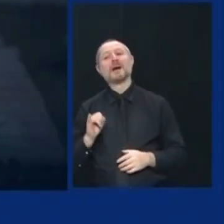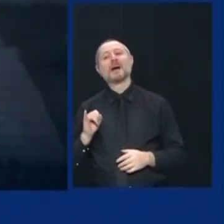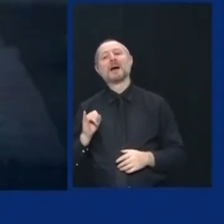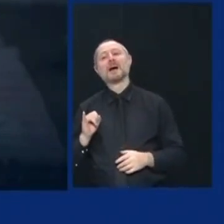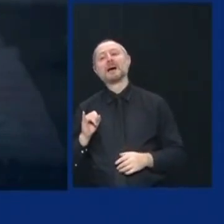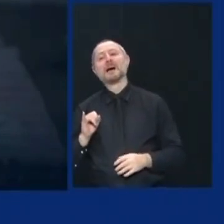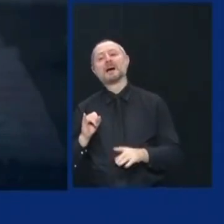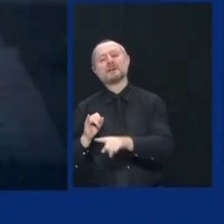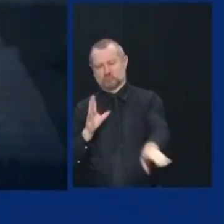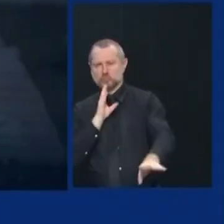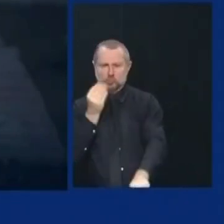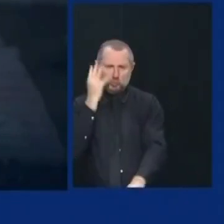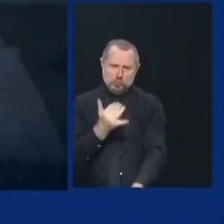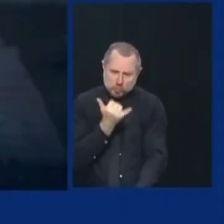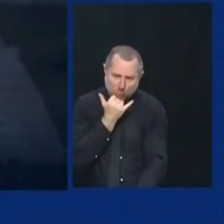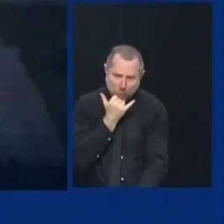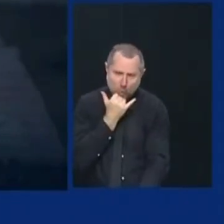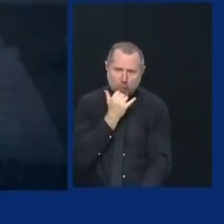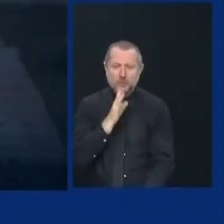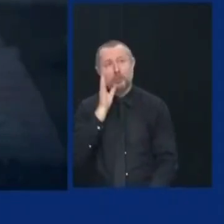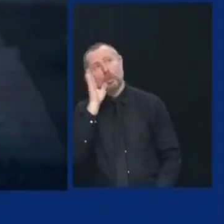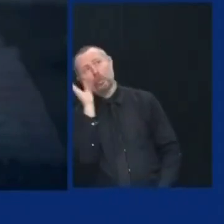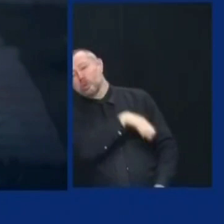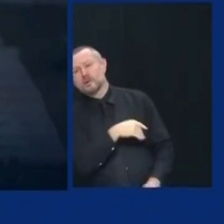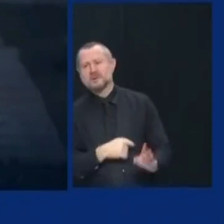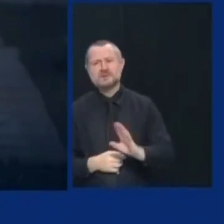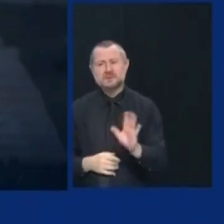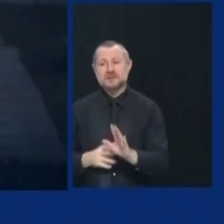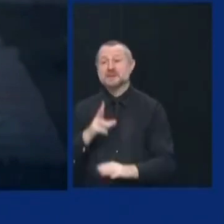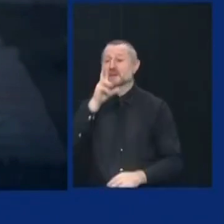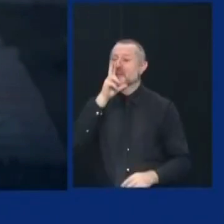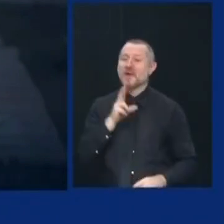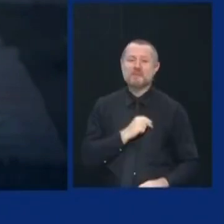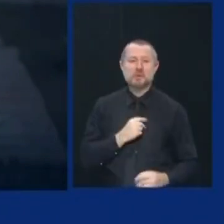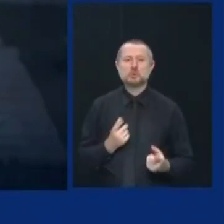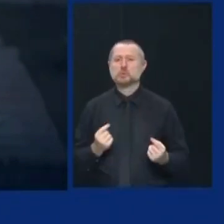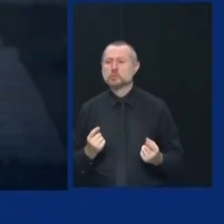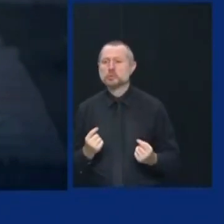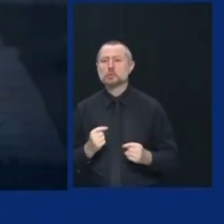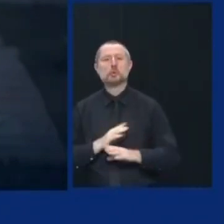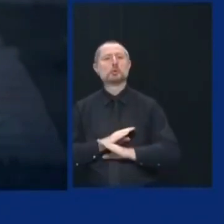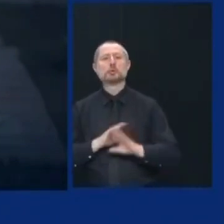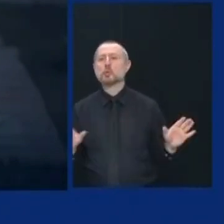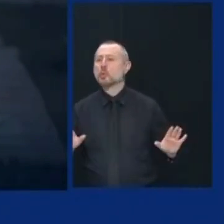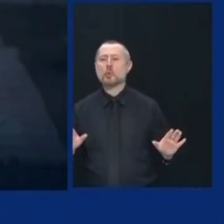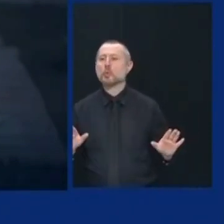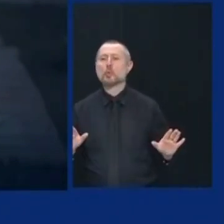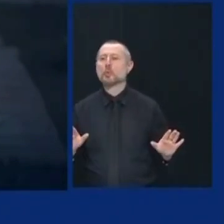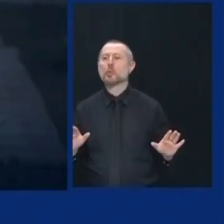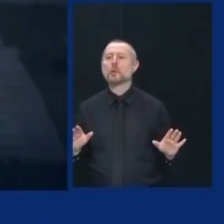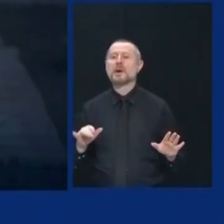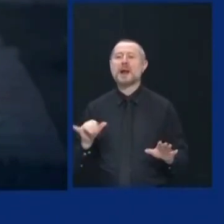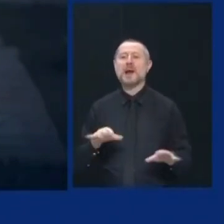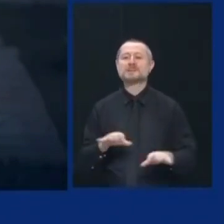wrong. My advice on Thanksgiving? Don't be a turkey.